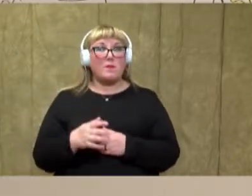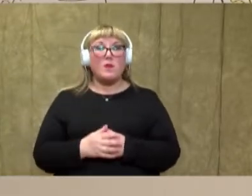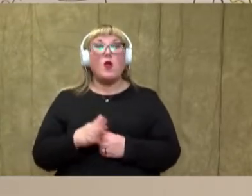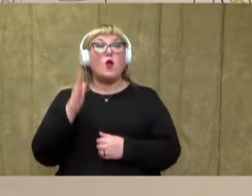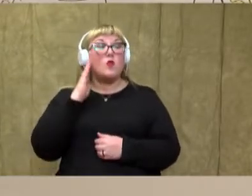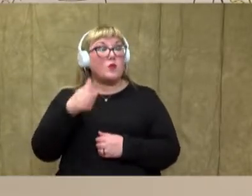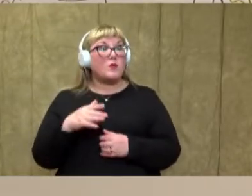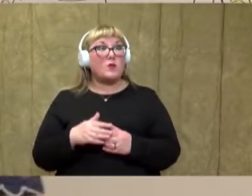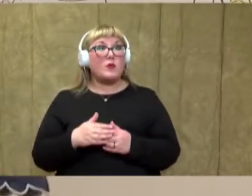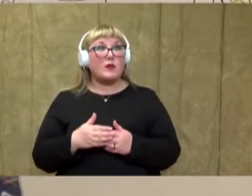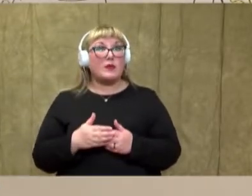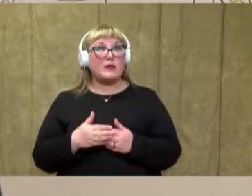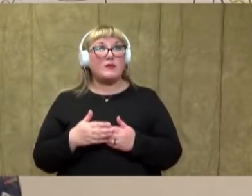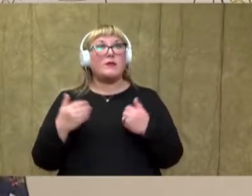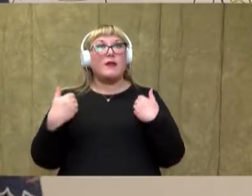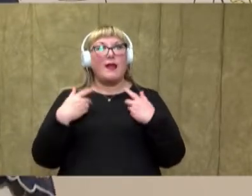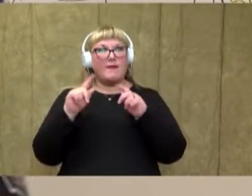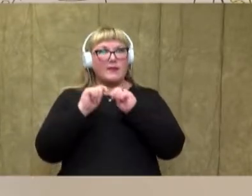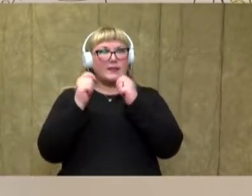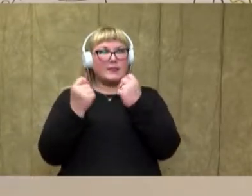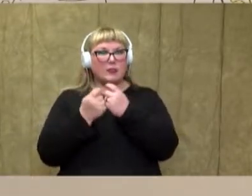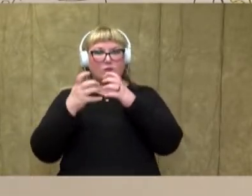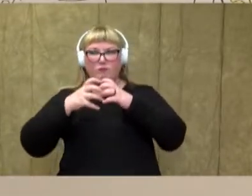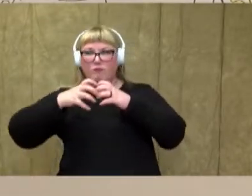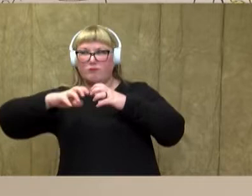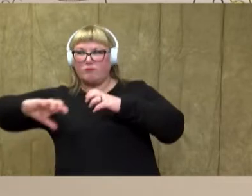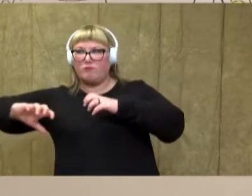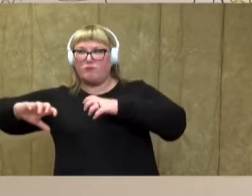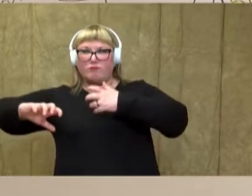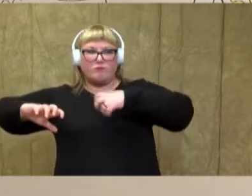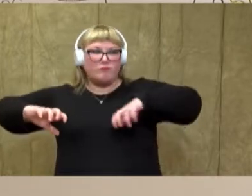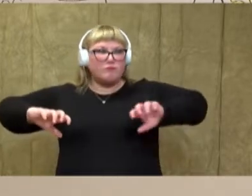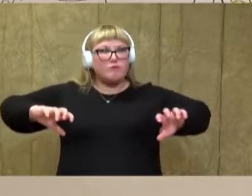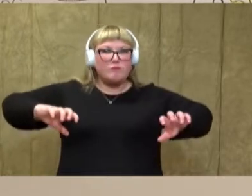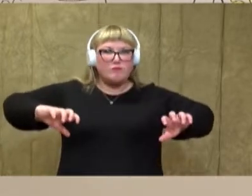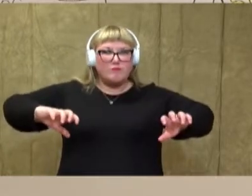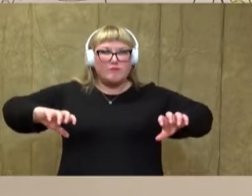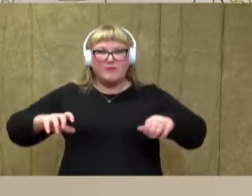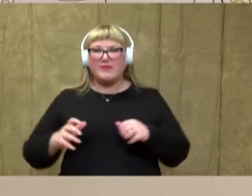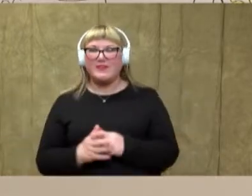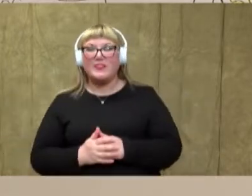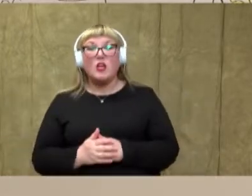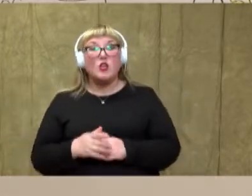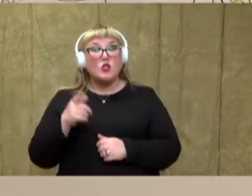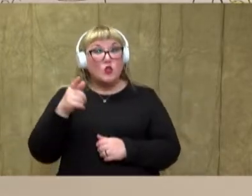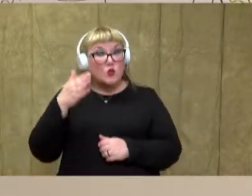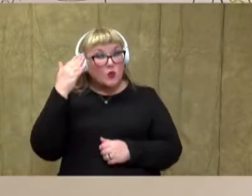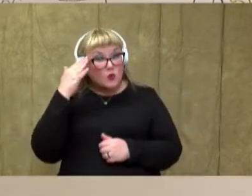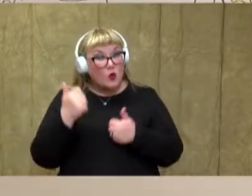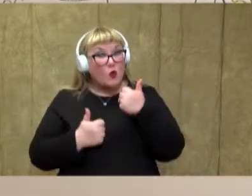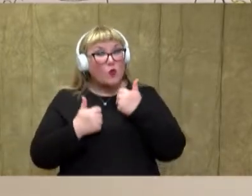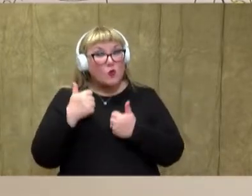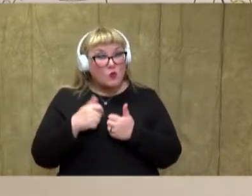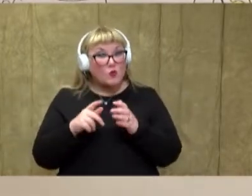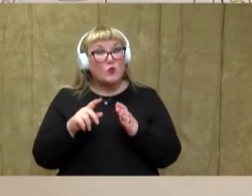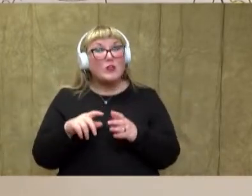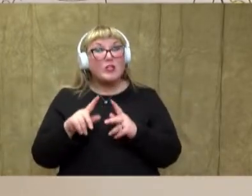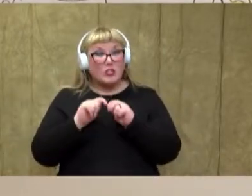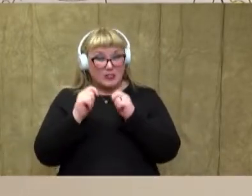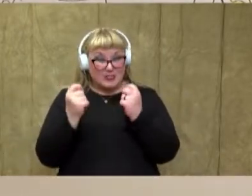actually going to split off into teams. So I want you all to listen very closely so you'll know which team you want to